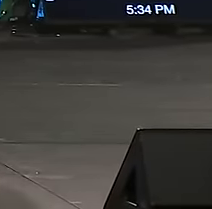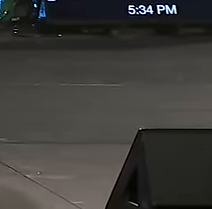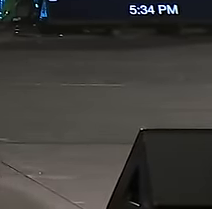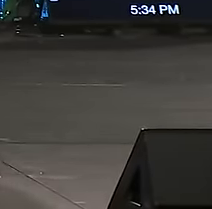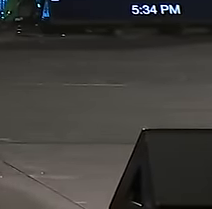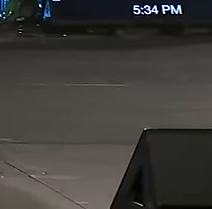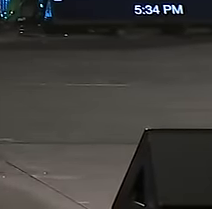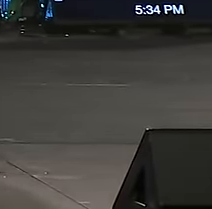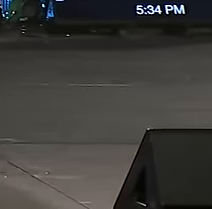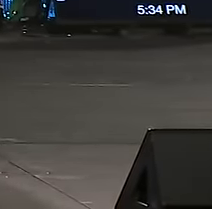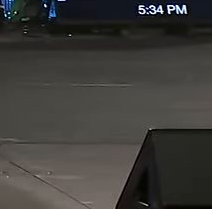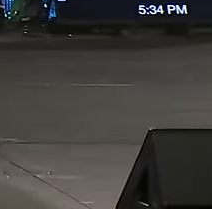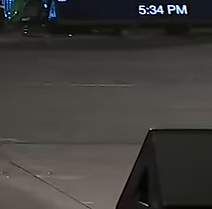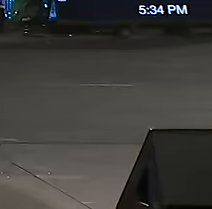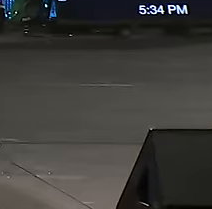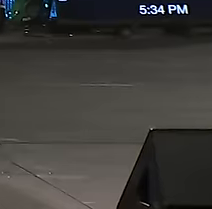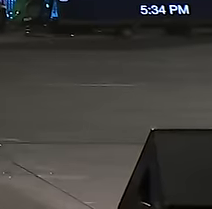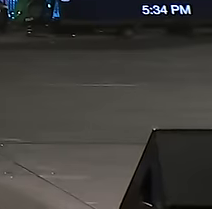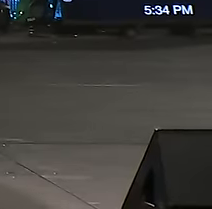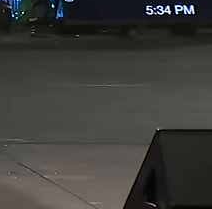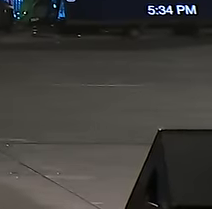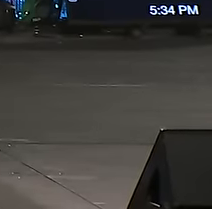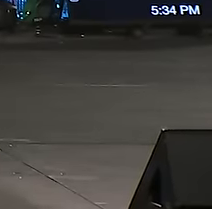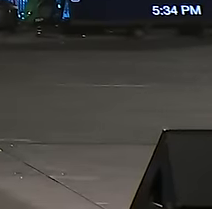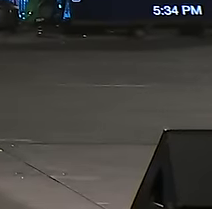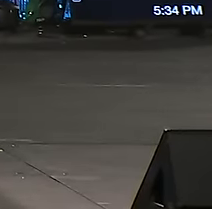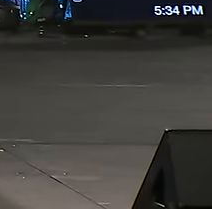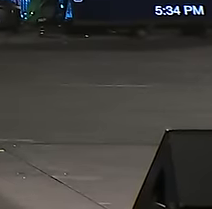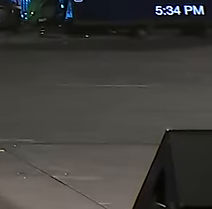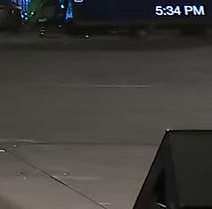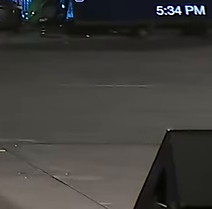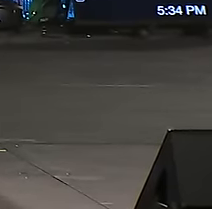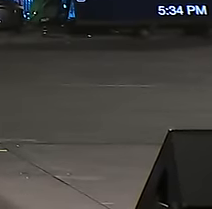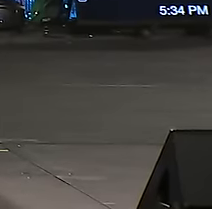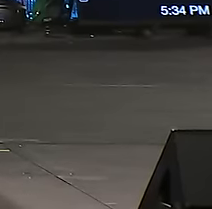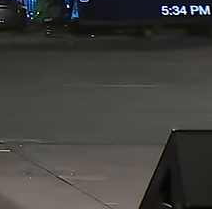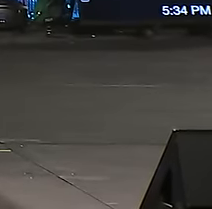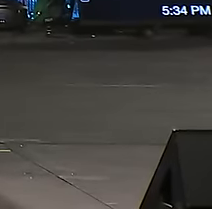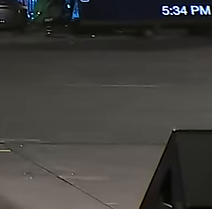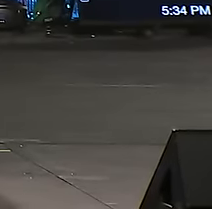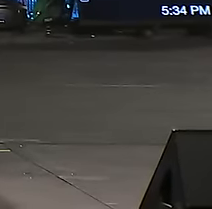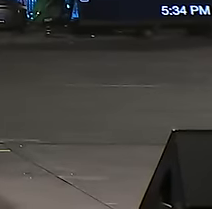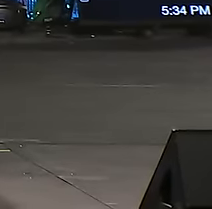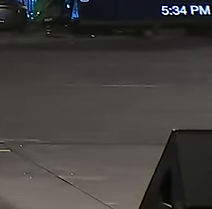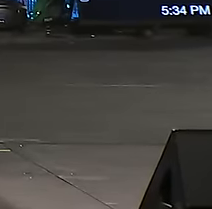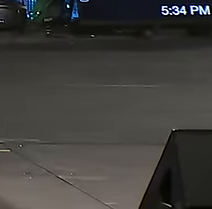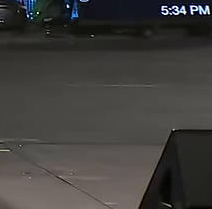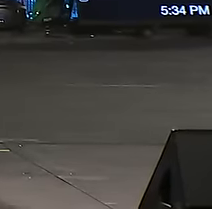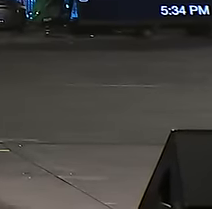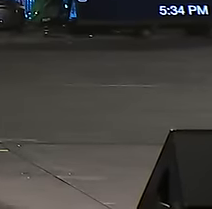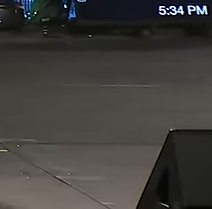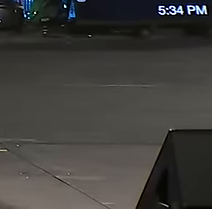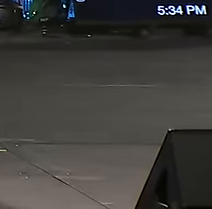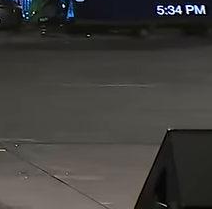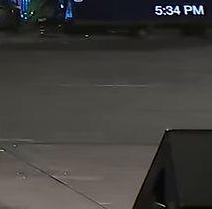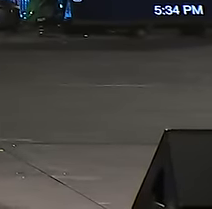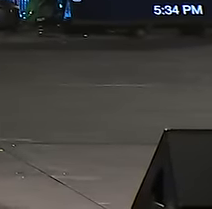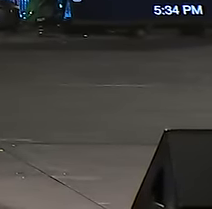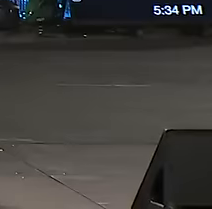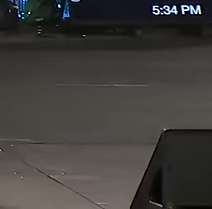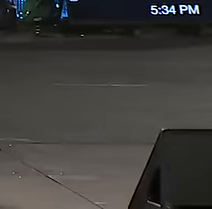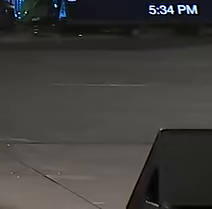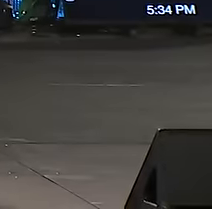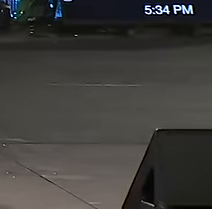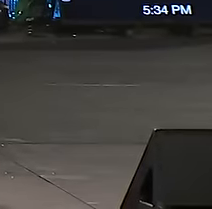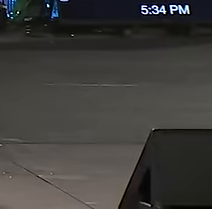week throughout this week here in Anaheim. Ha sido una semana muy bendecida a través de esta semana aquí en la